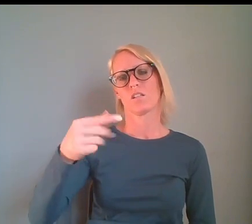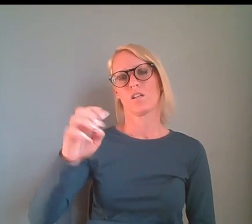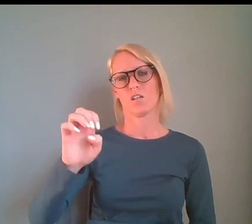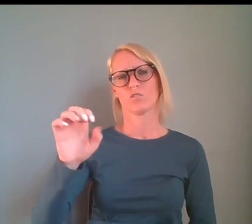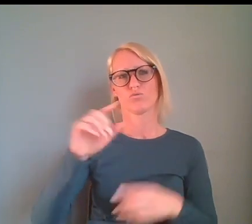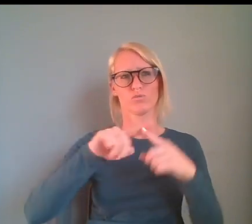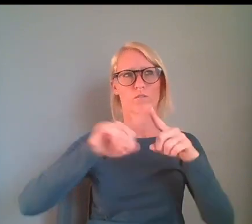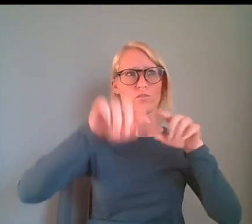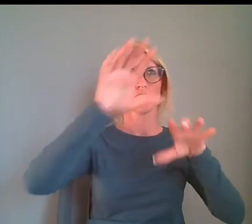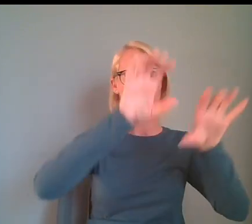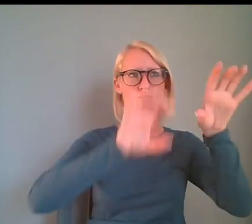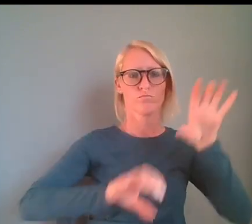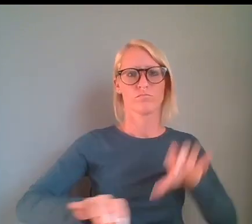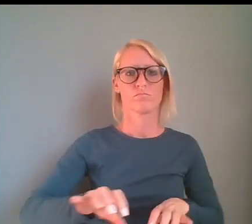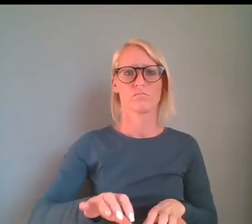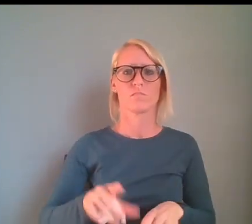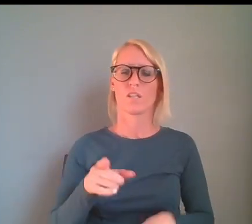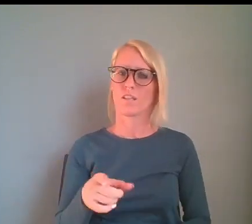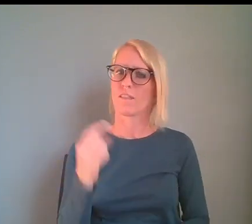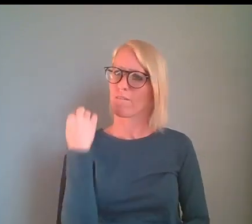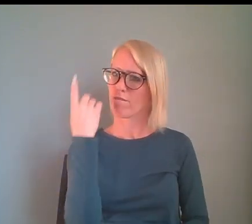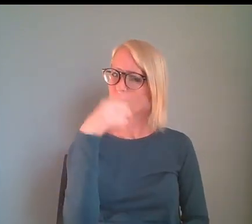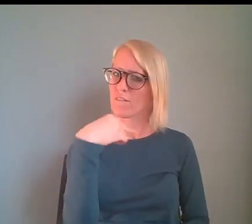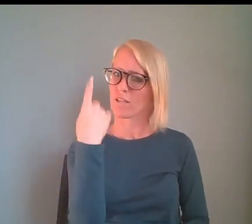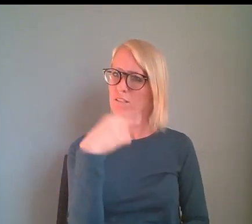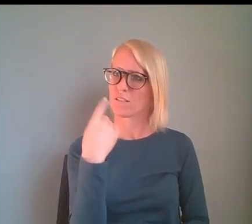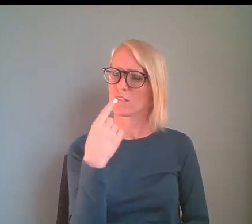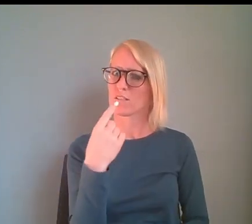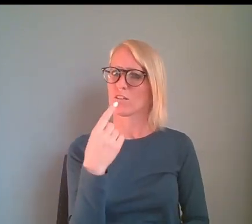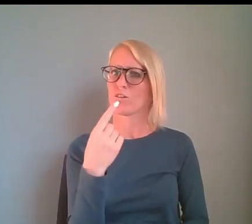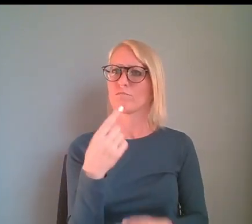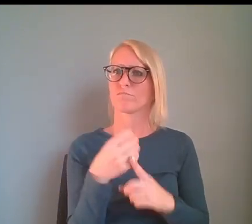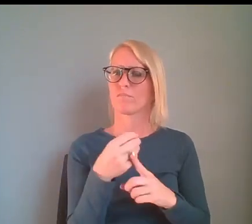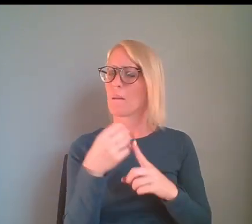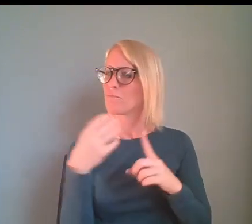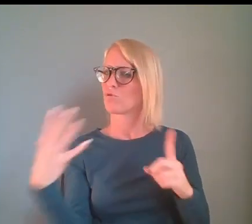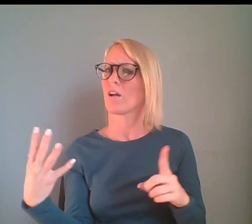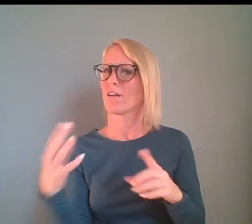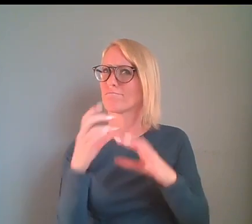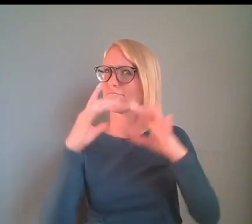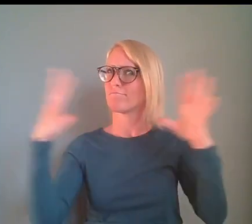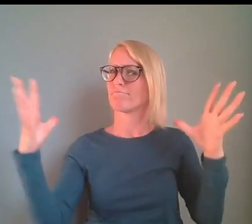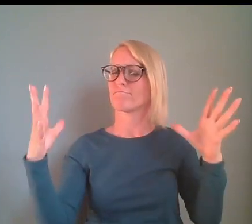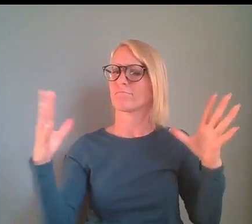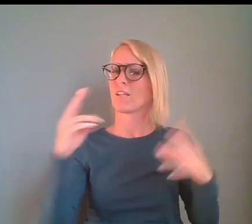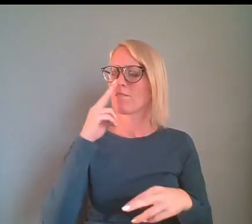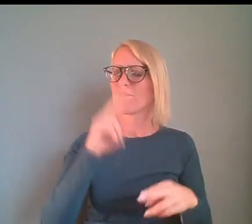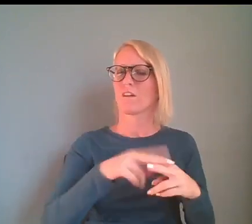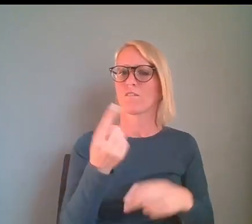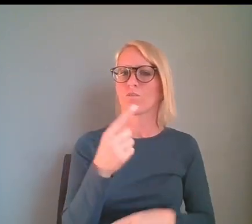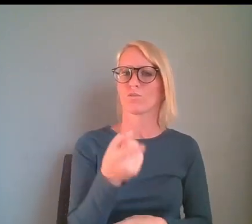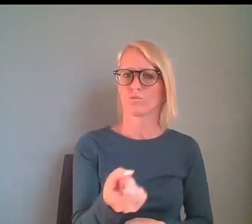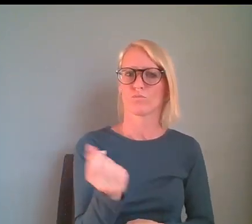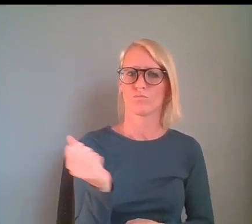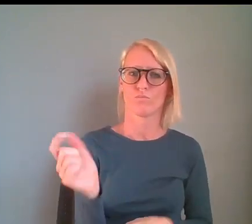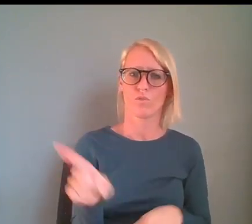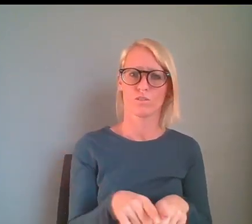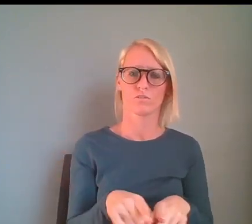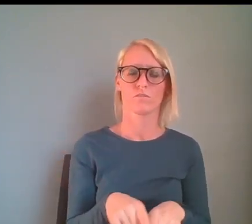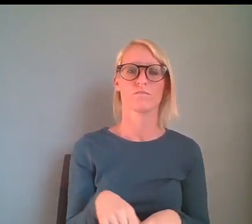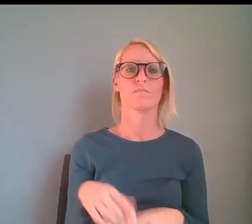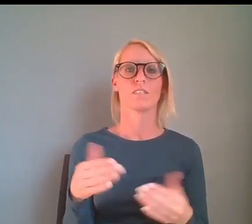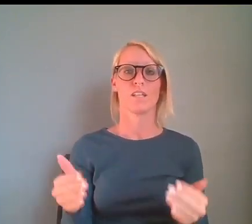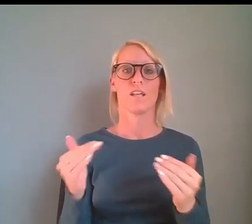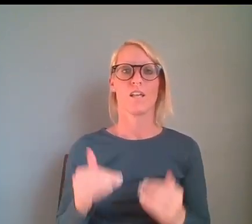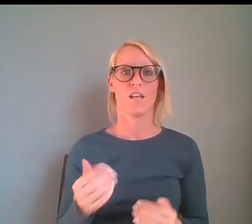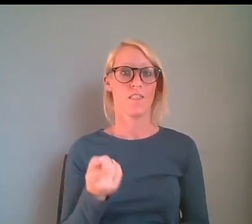a little bit, which is a fun thing for you to do. And this one is a picture of me and my dog, so it's